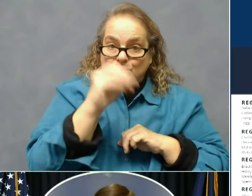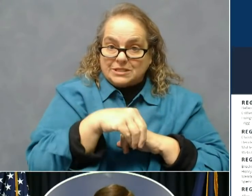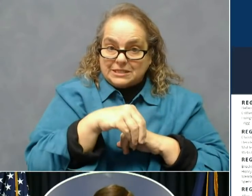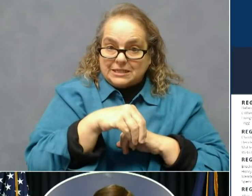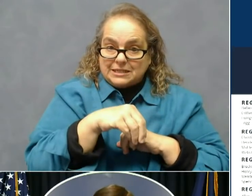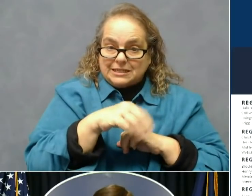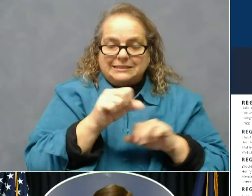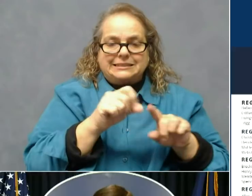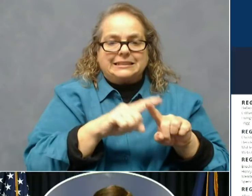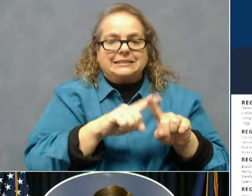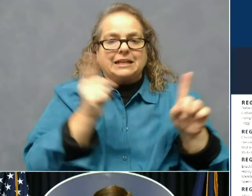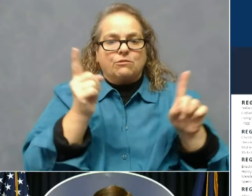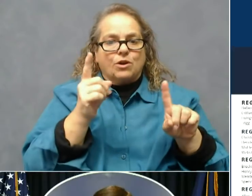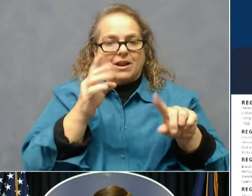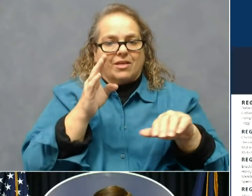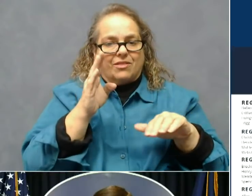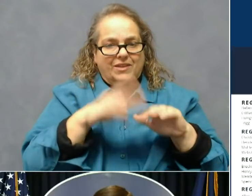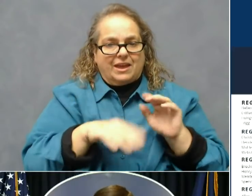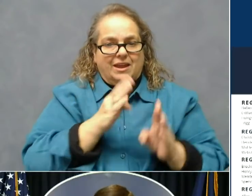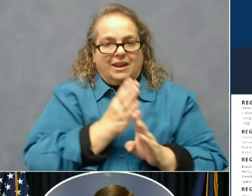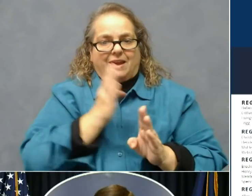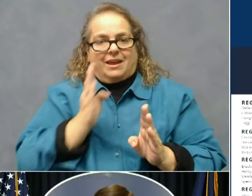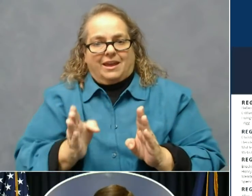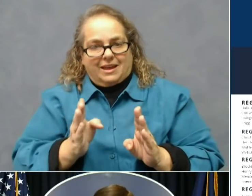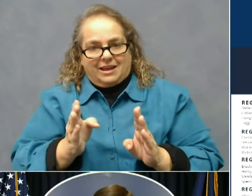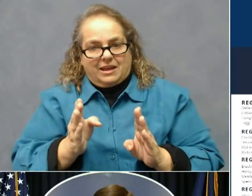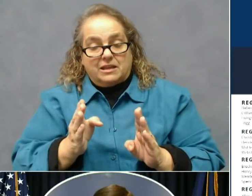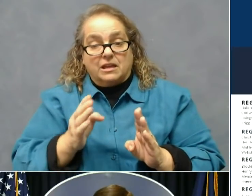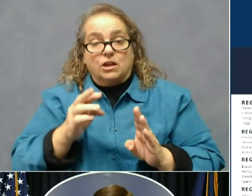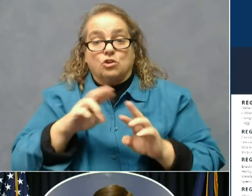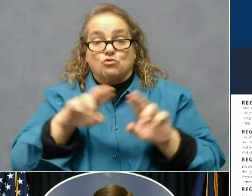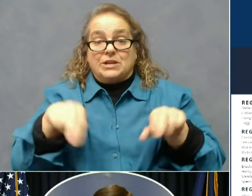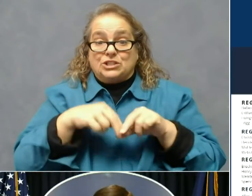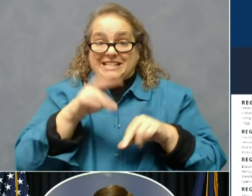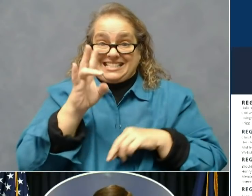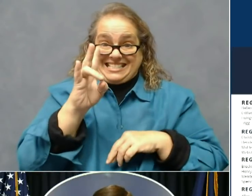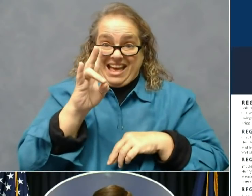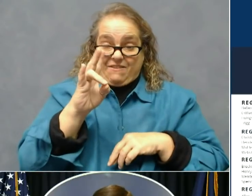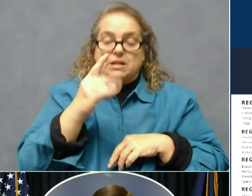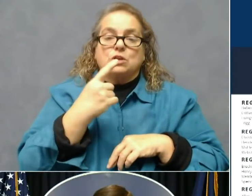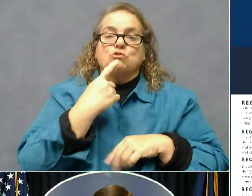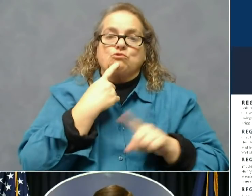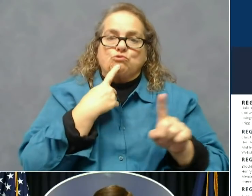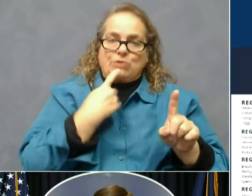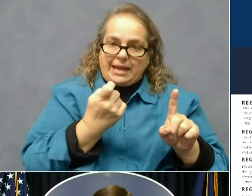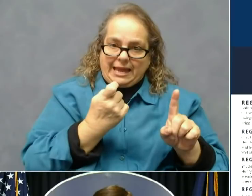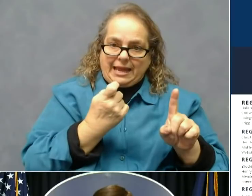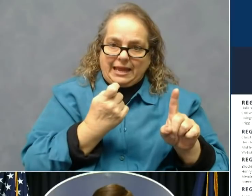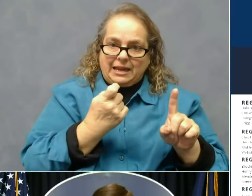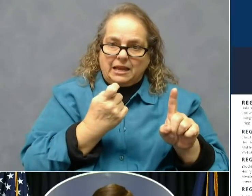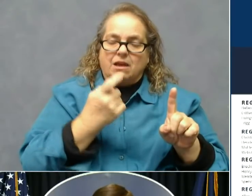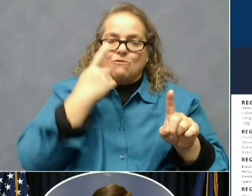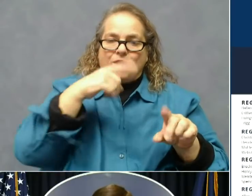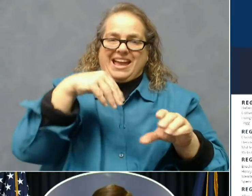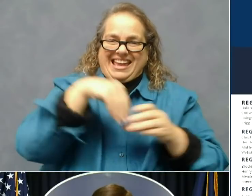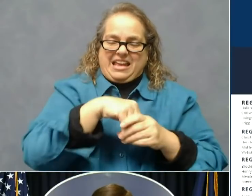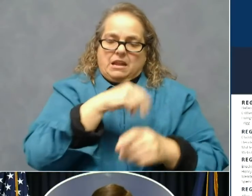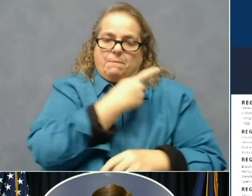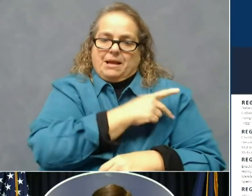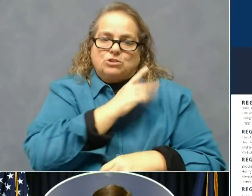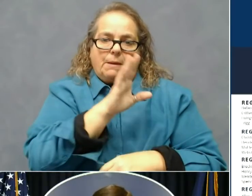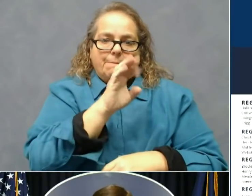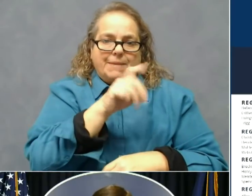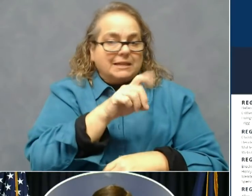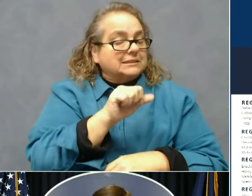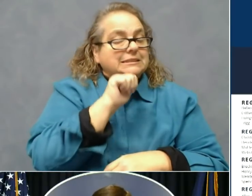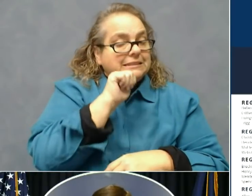than its neighbor. We have Region 7, which is in the red for inpatient beds, but not